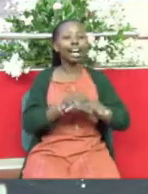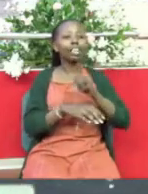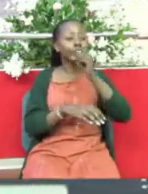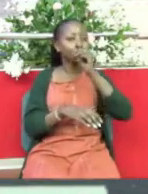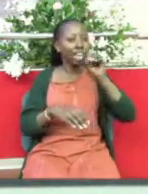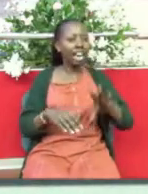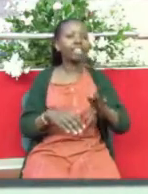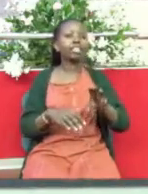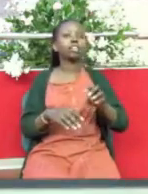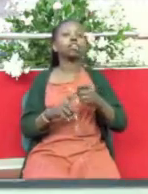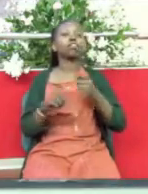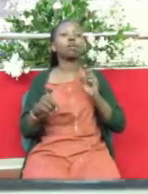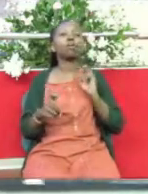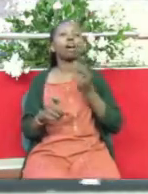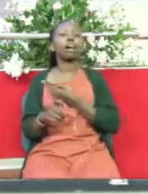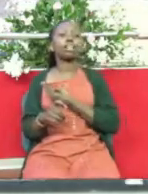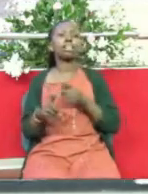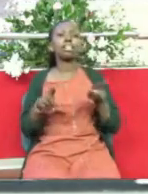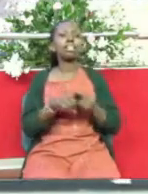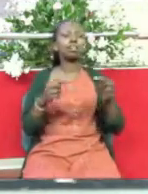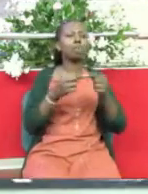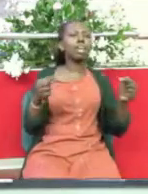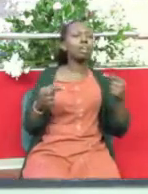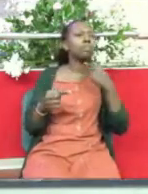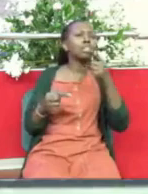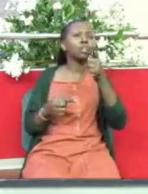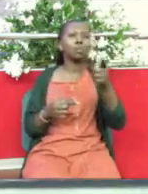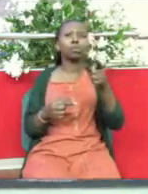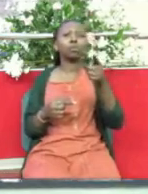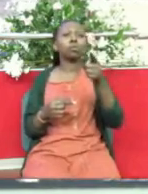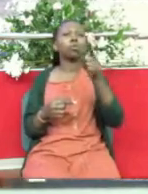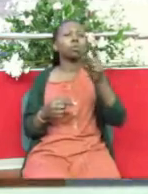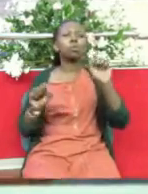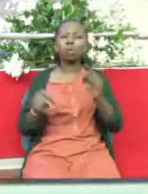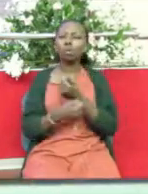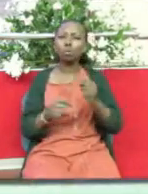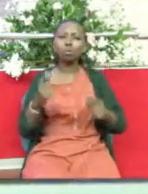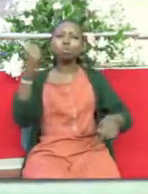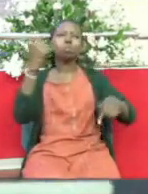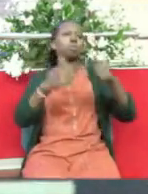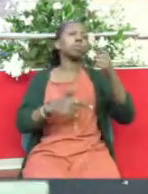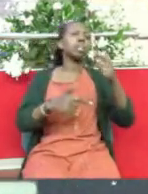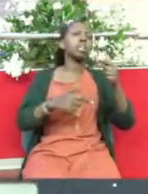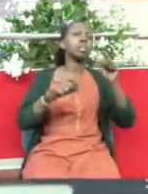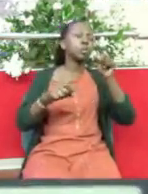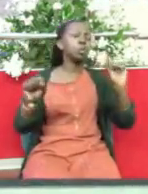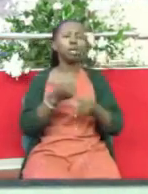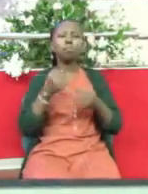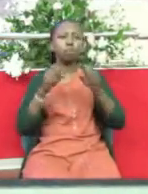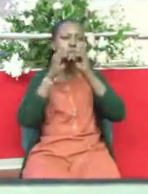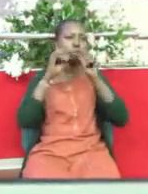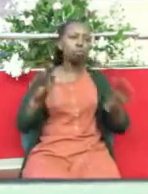When the enemy comes and he begins telling you how you can never make it in life, you can never be blessed, you are coming from the